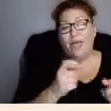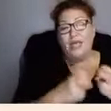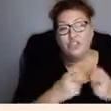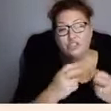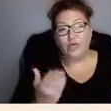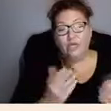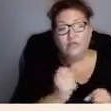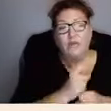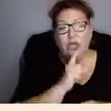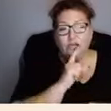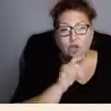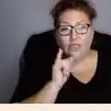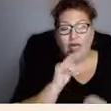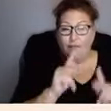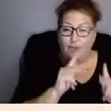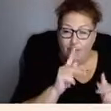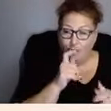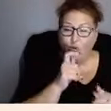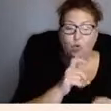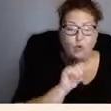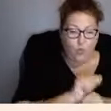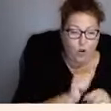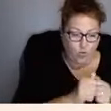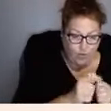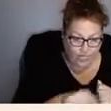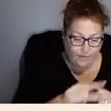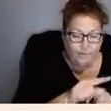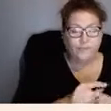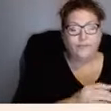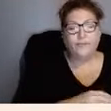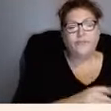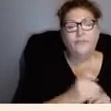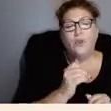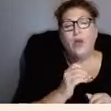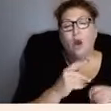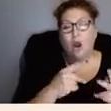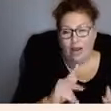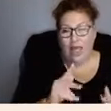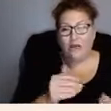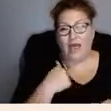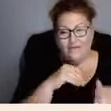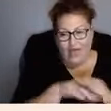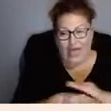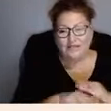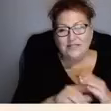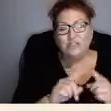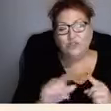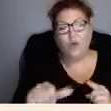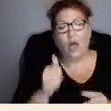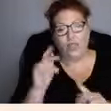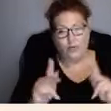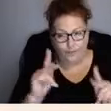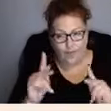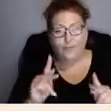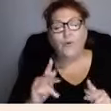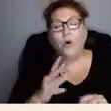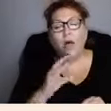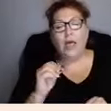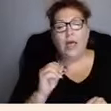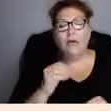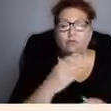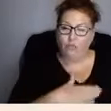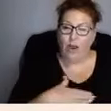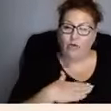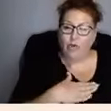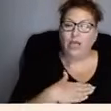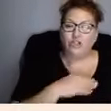sure the people we work with are allowed to have access to other individuals in recreational work